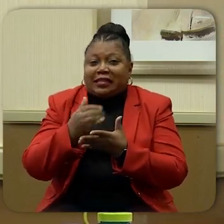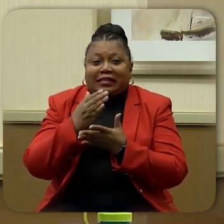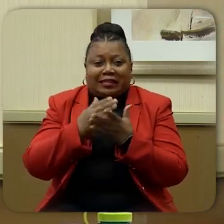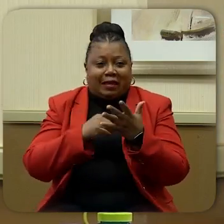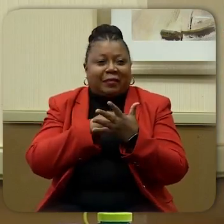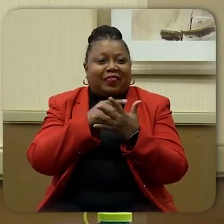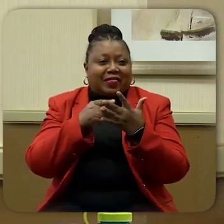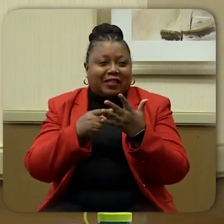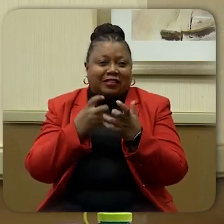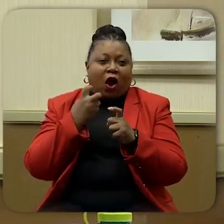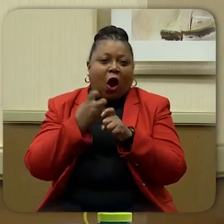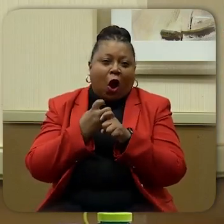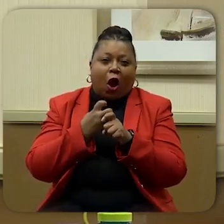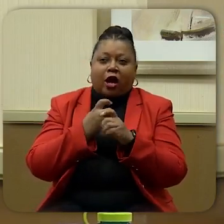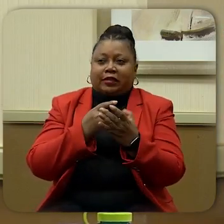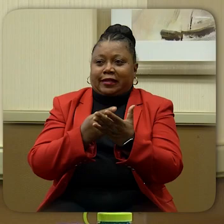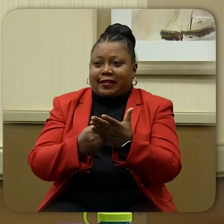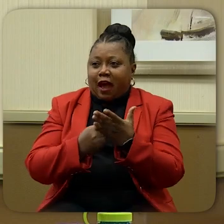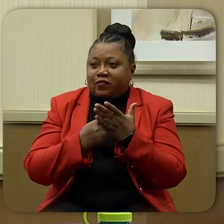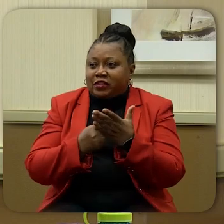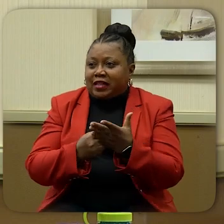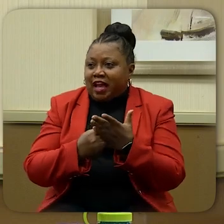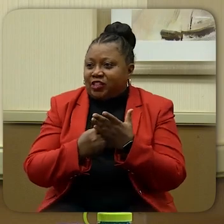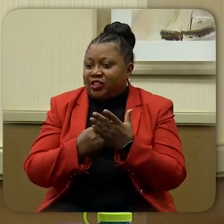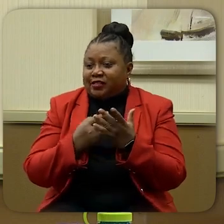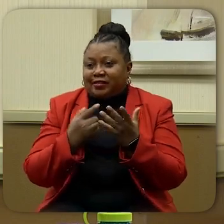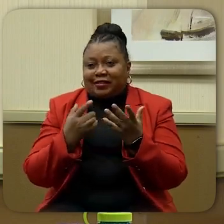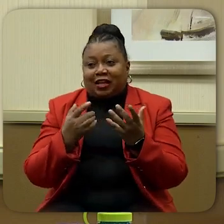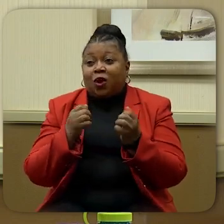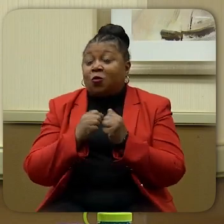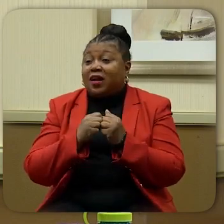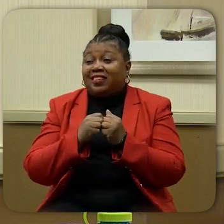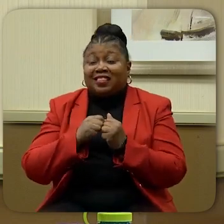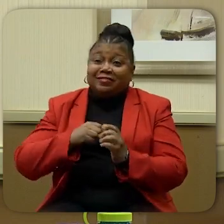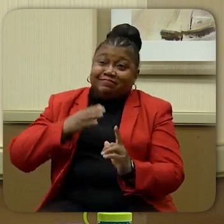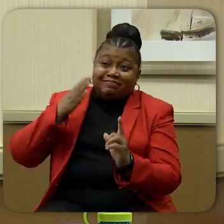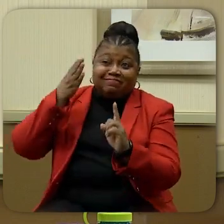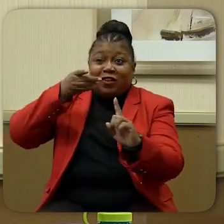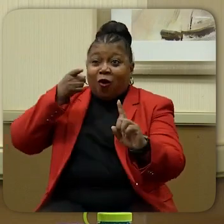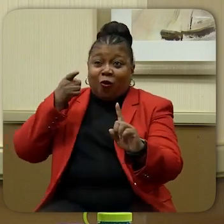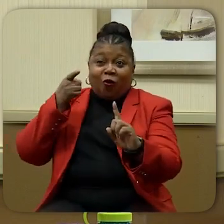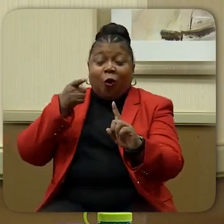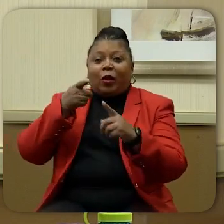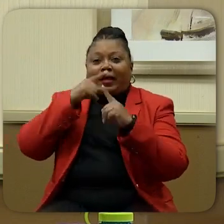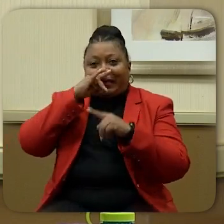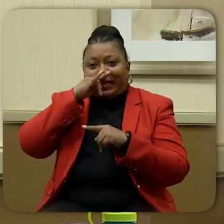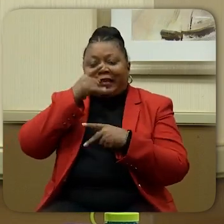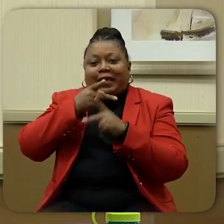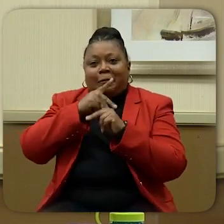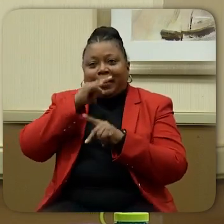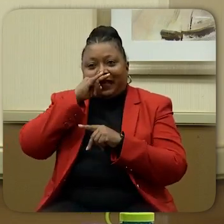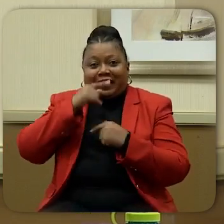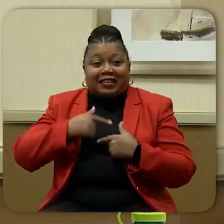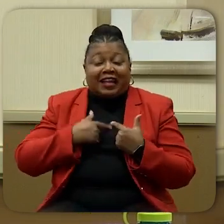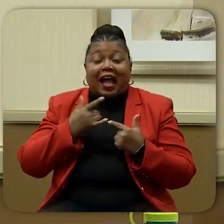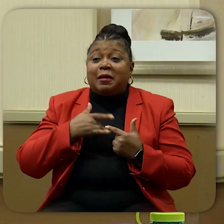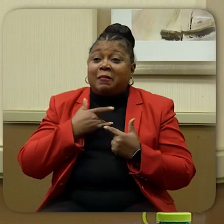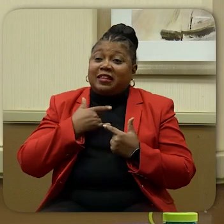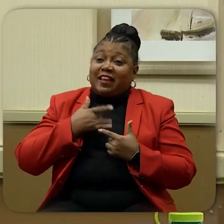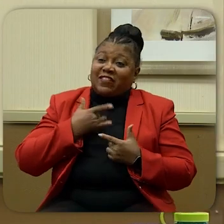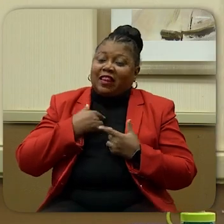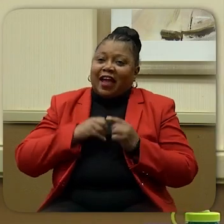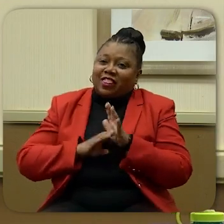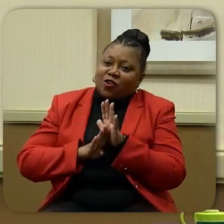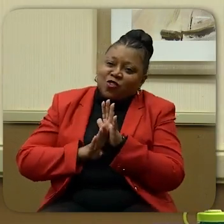some of these hard conversations, with the ultimate goal is keeping kids alive, helping them feel like they're thriving